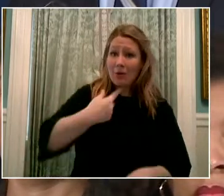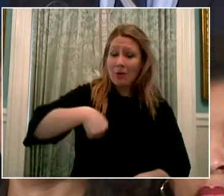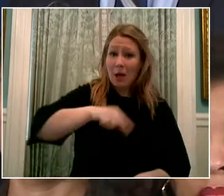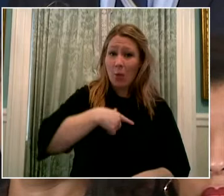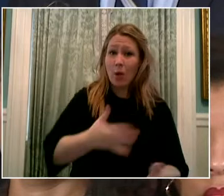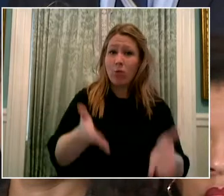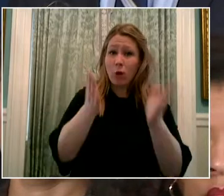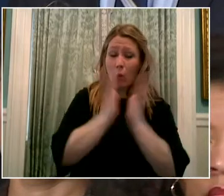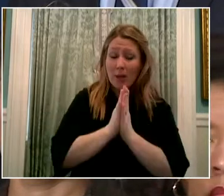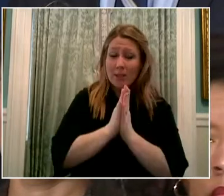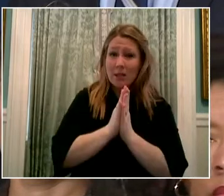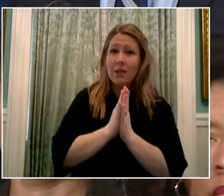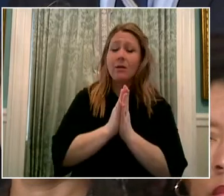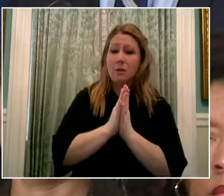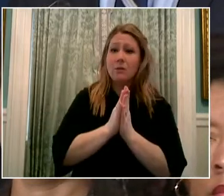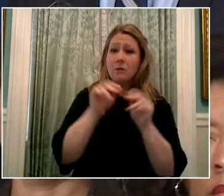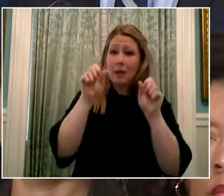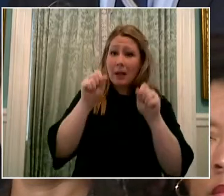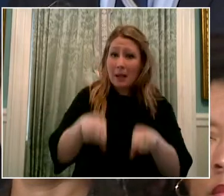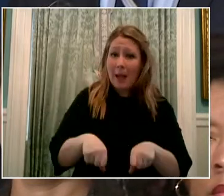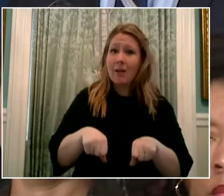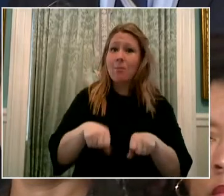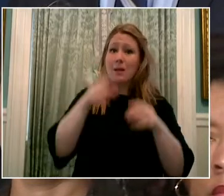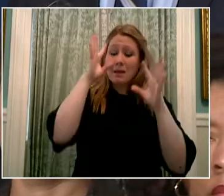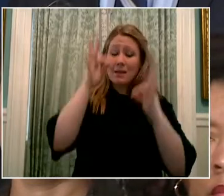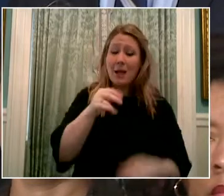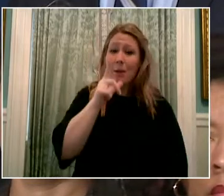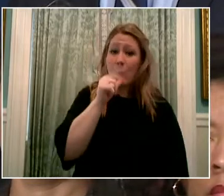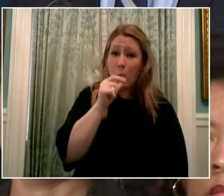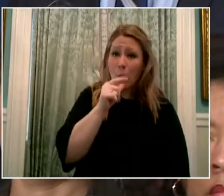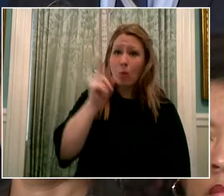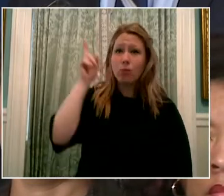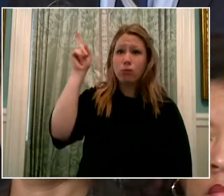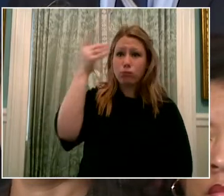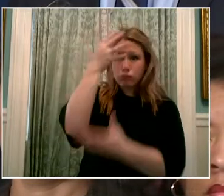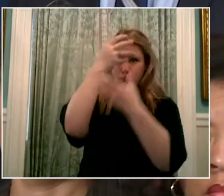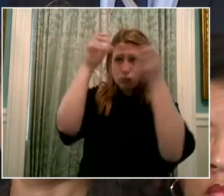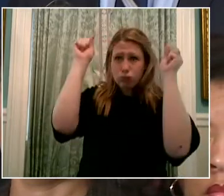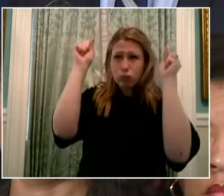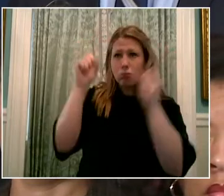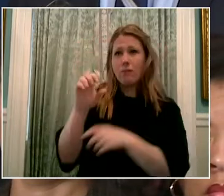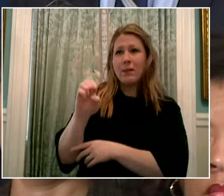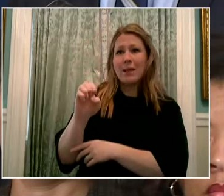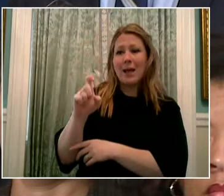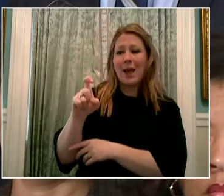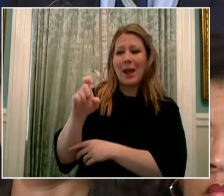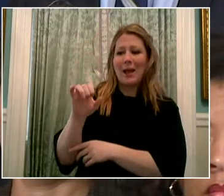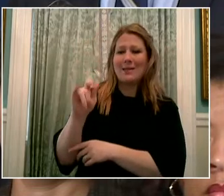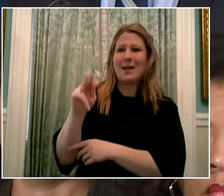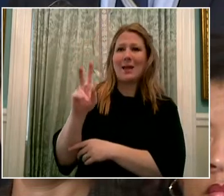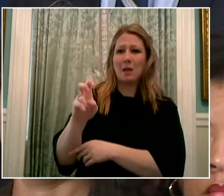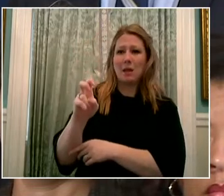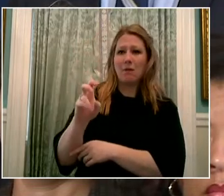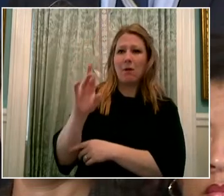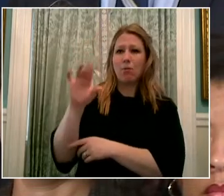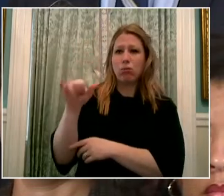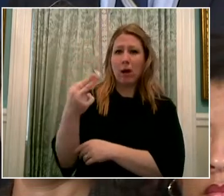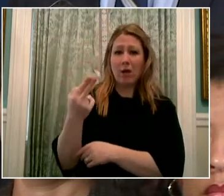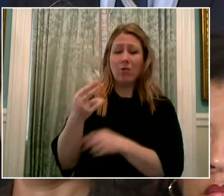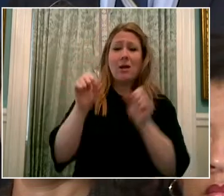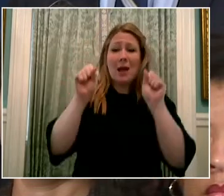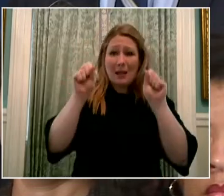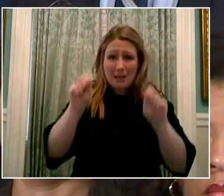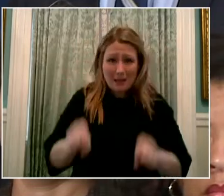branch of the federal government immediately and unilaterally. Without legislation being passed,